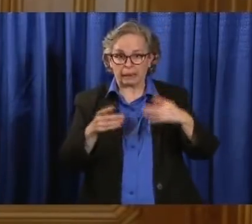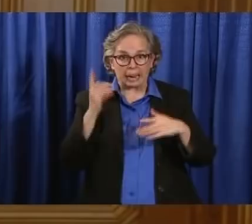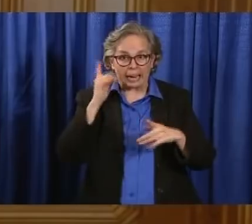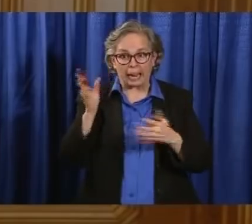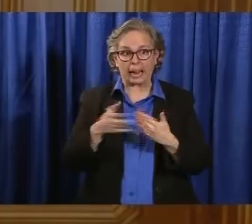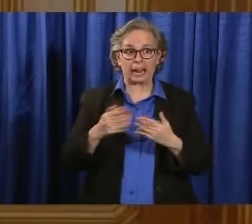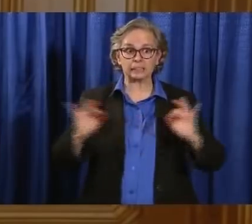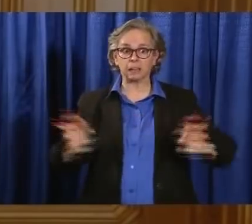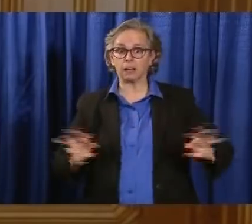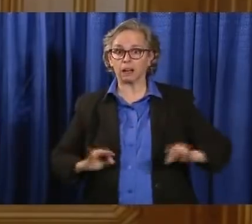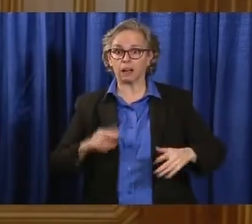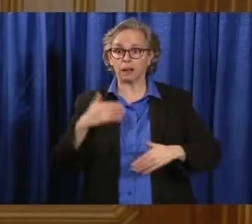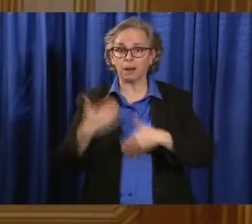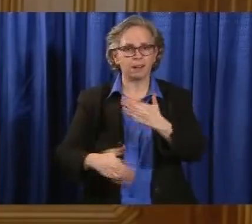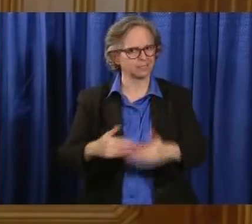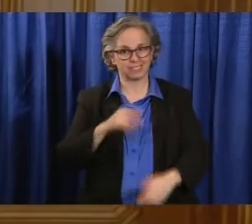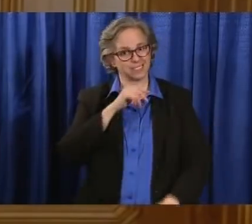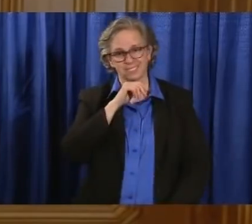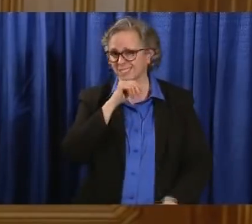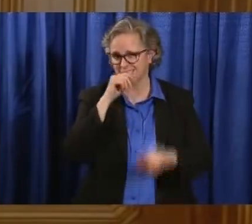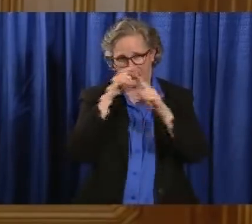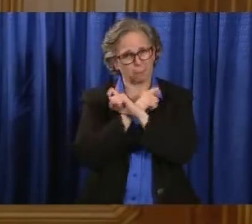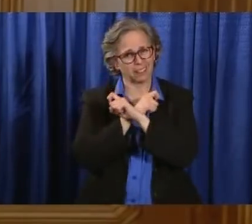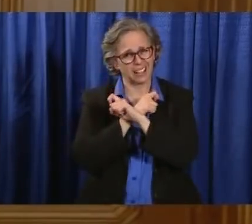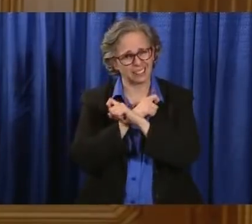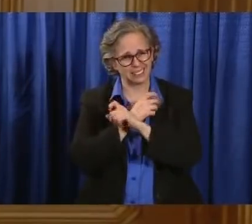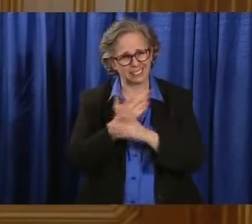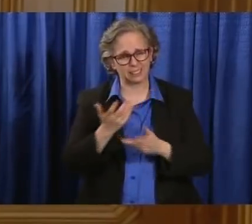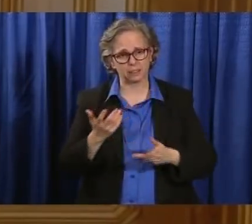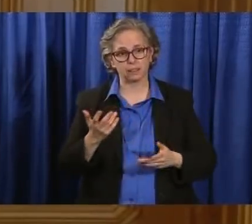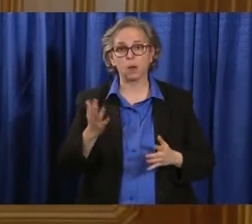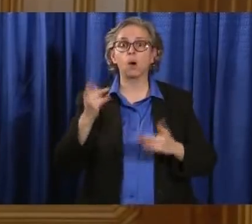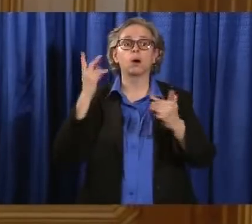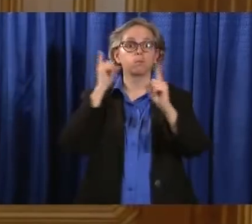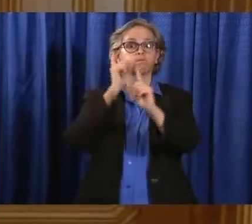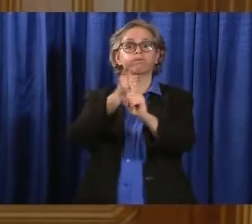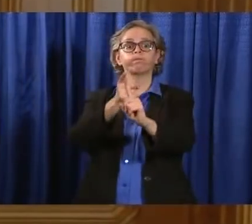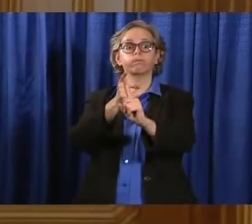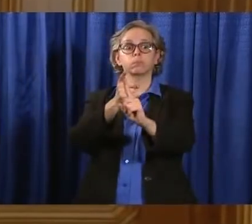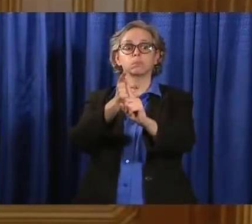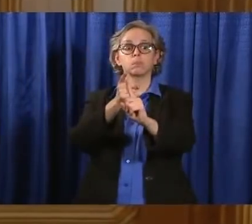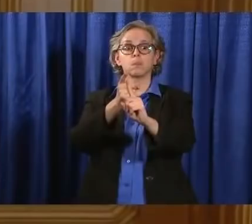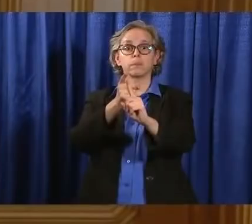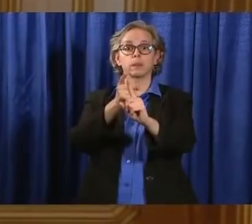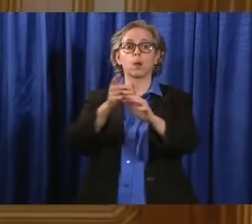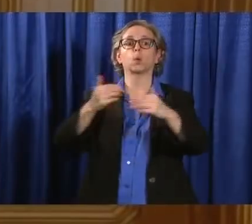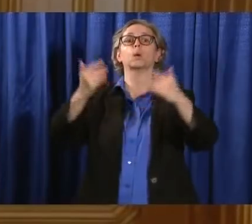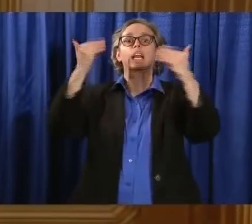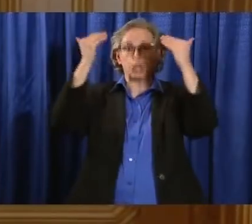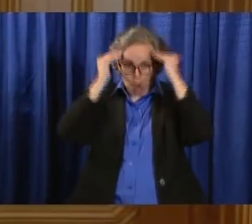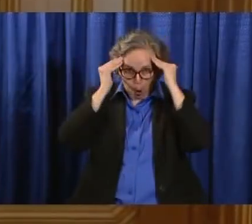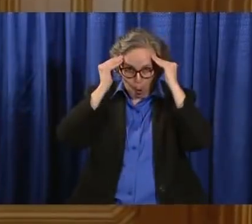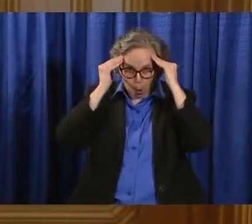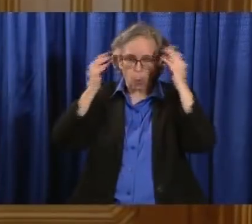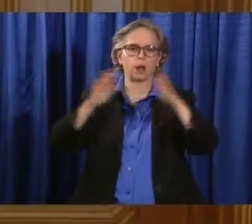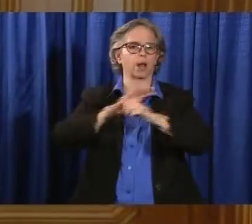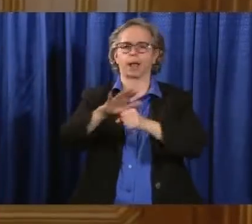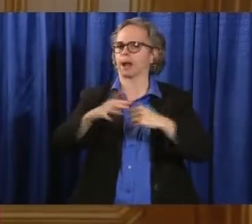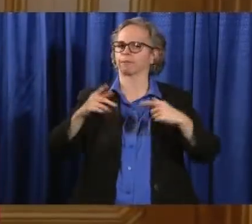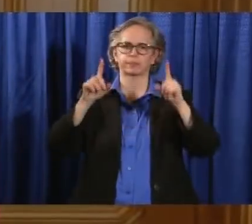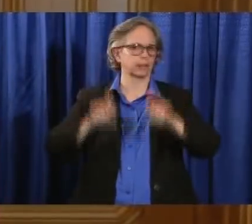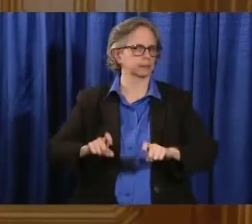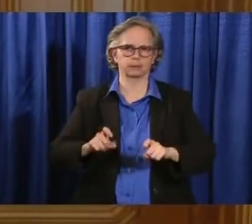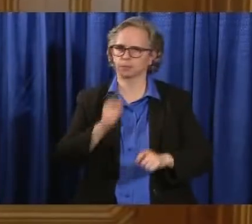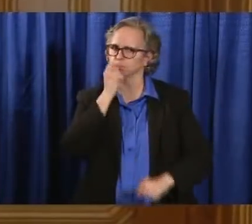line is we have not had enough testing. Now I'm going to go to Dr. Acton to tell you about the importance of testing, but